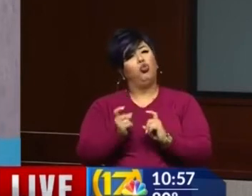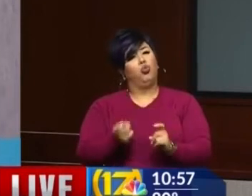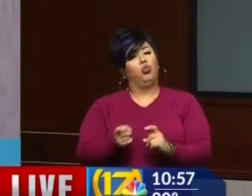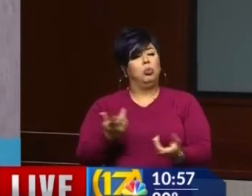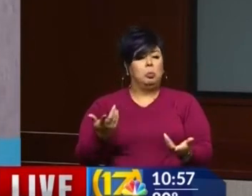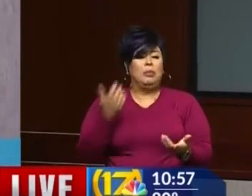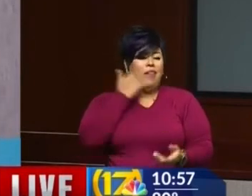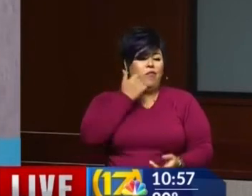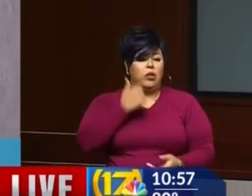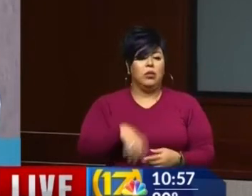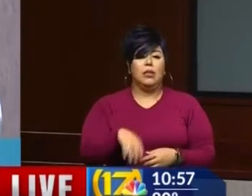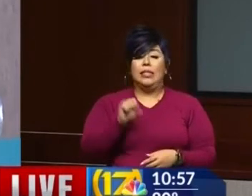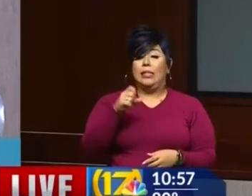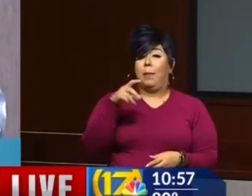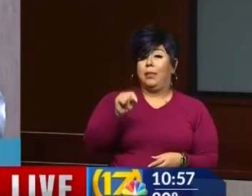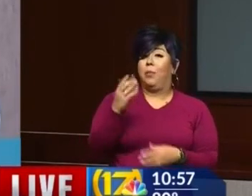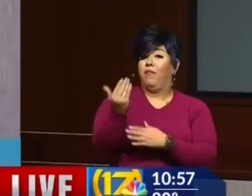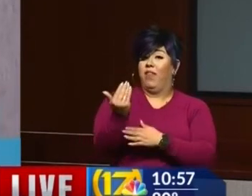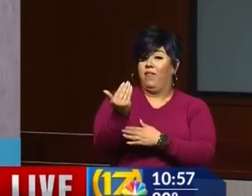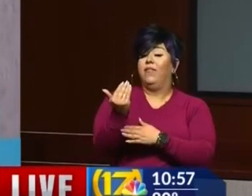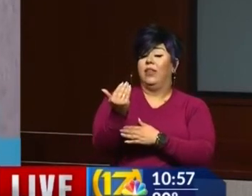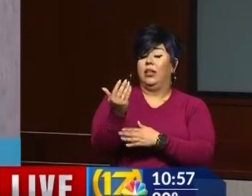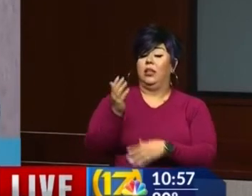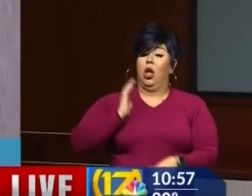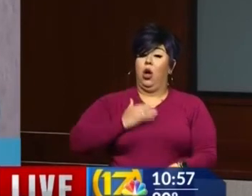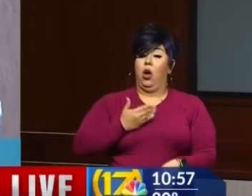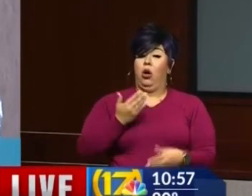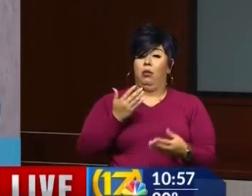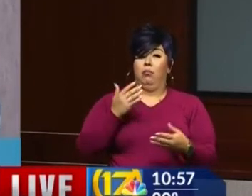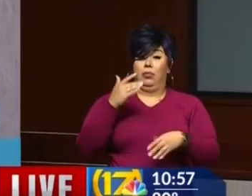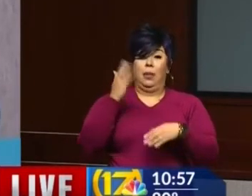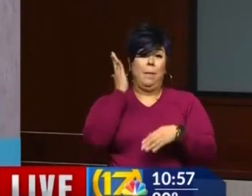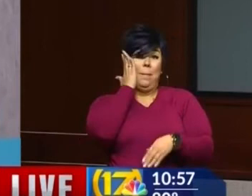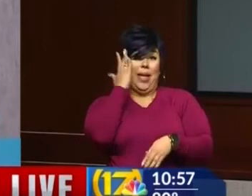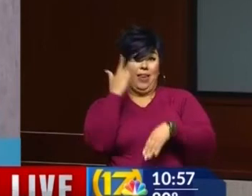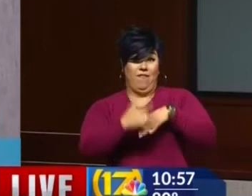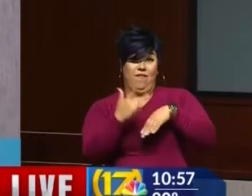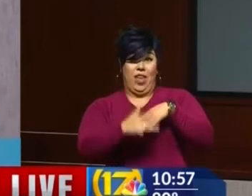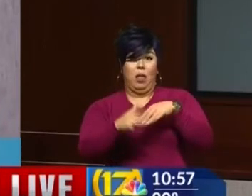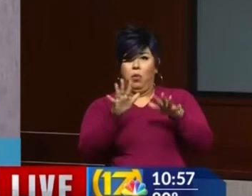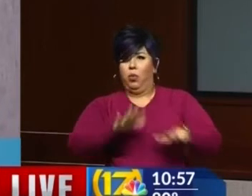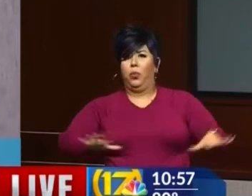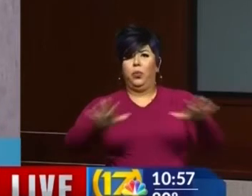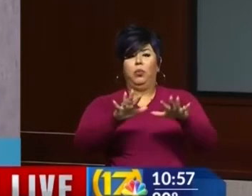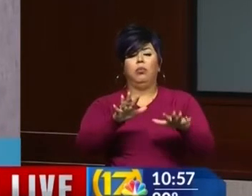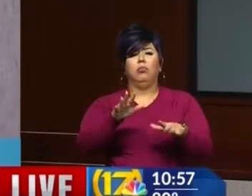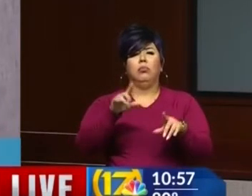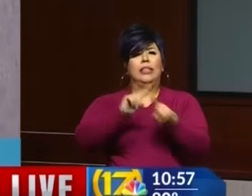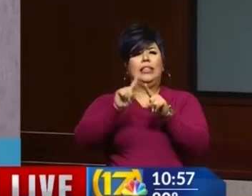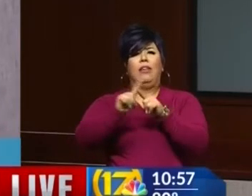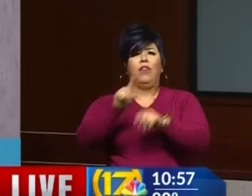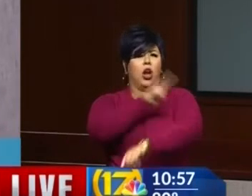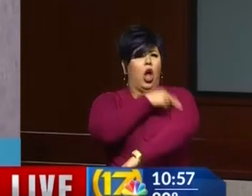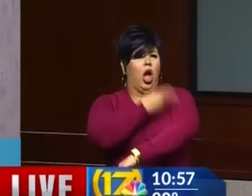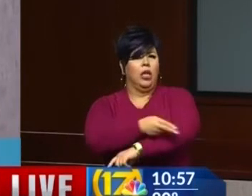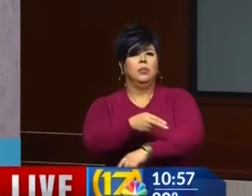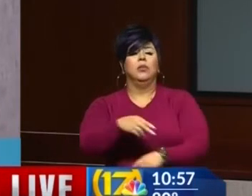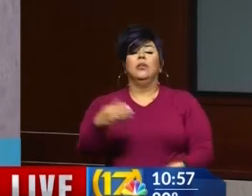15th. Our available beds collectively with all of our 10 acute care hospitals